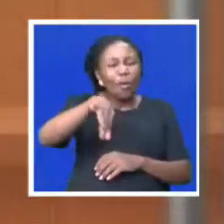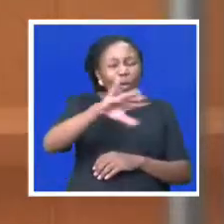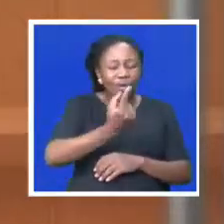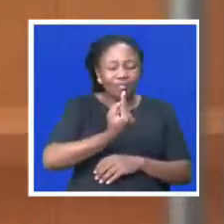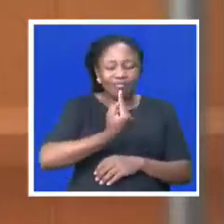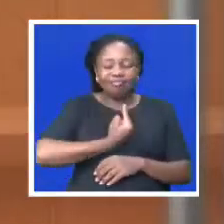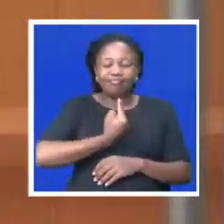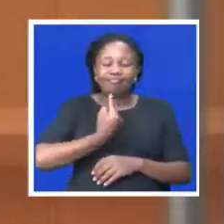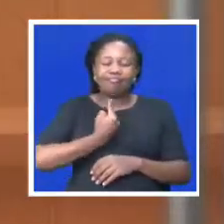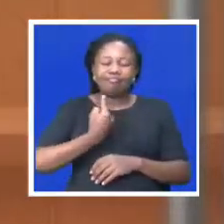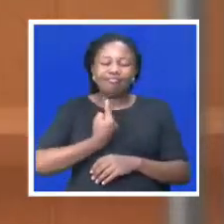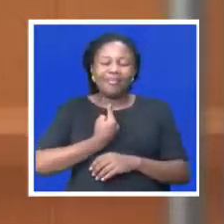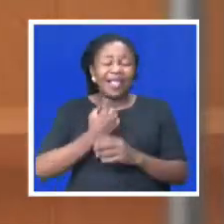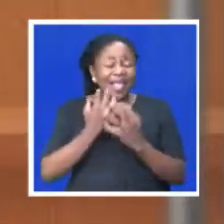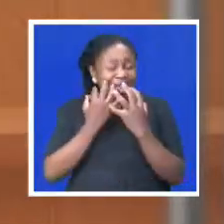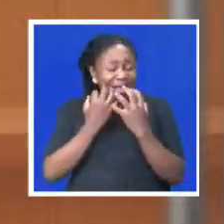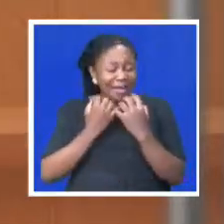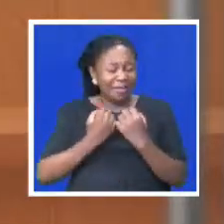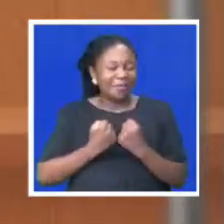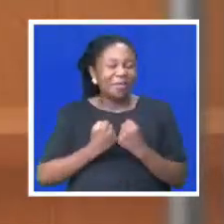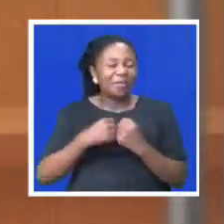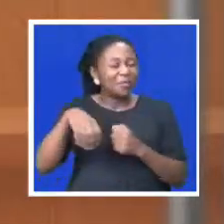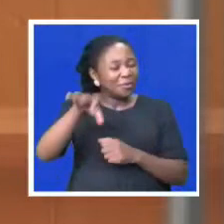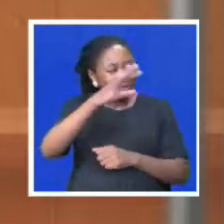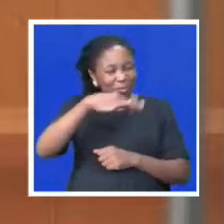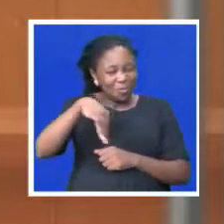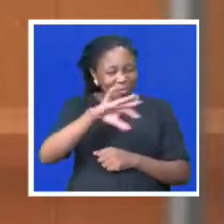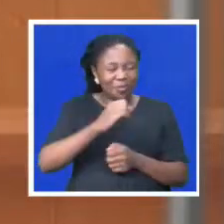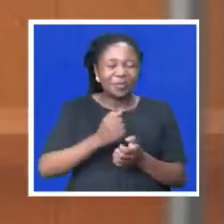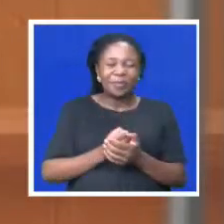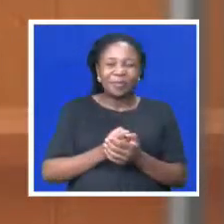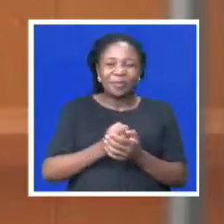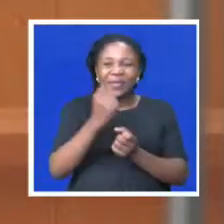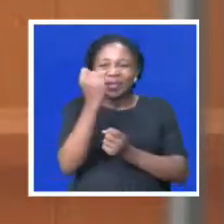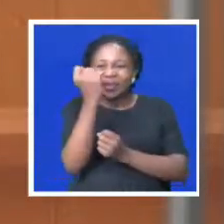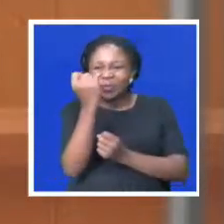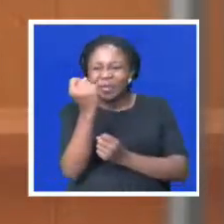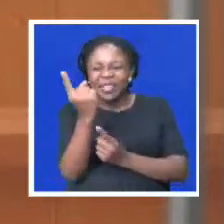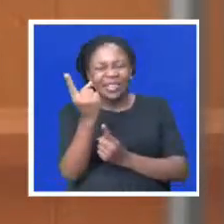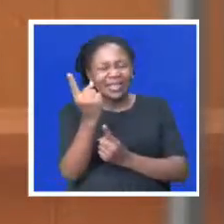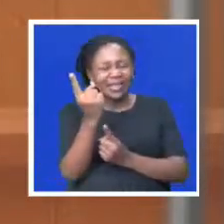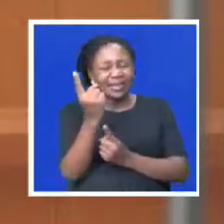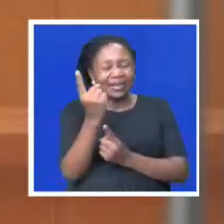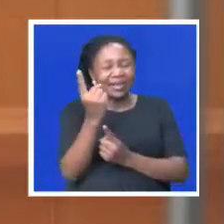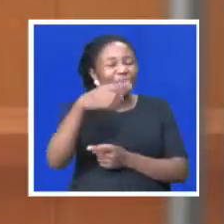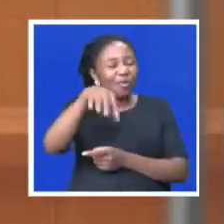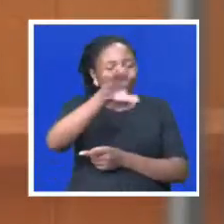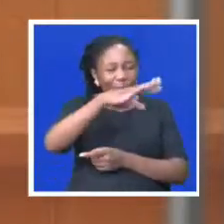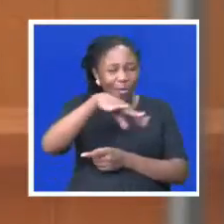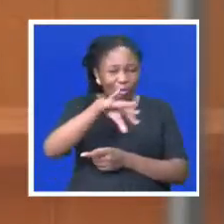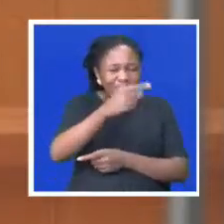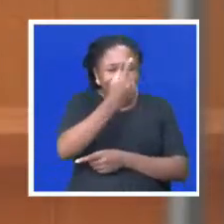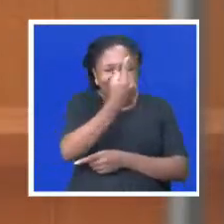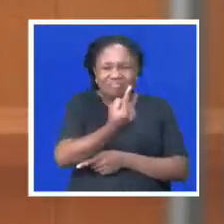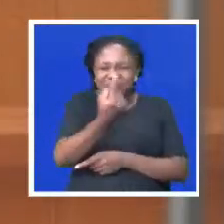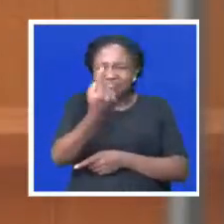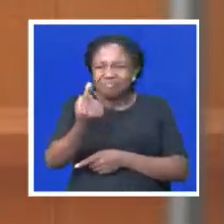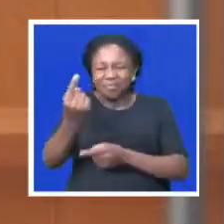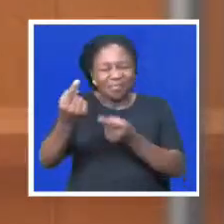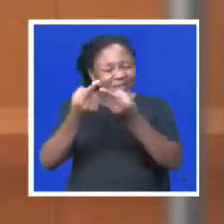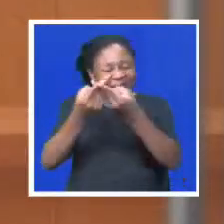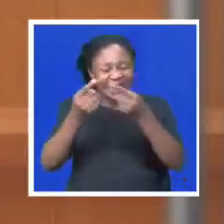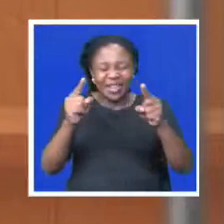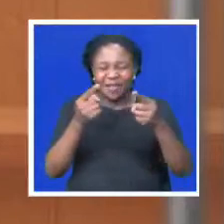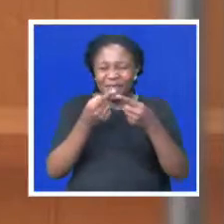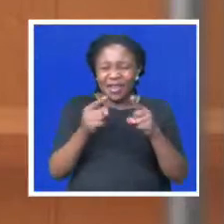special and you are wonderfully made. You are unique in your own way. Do not look down